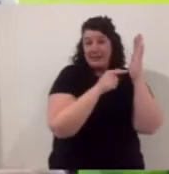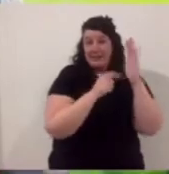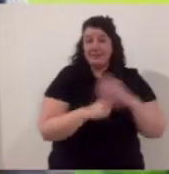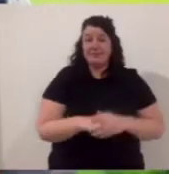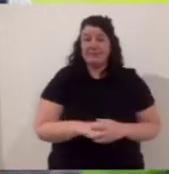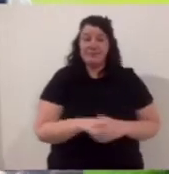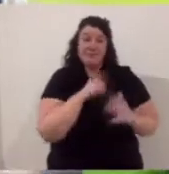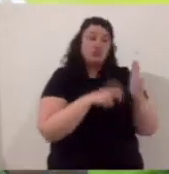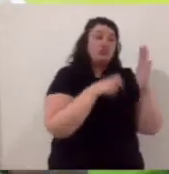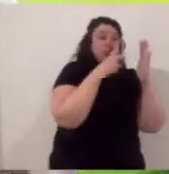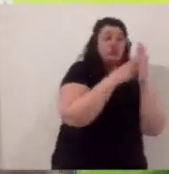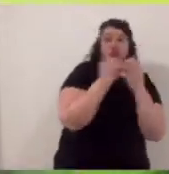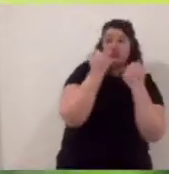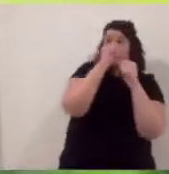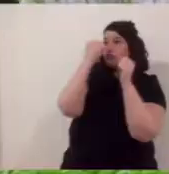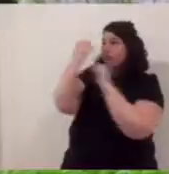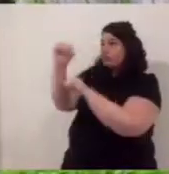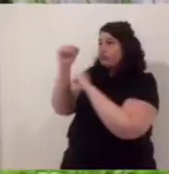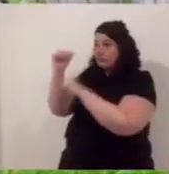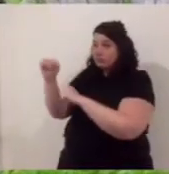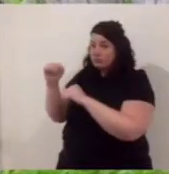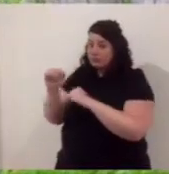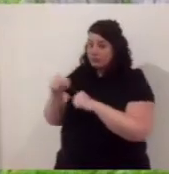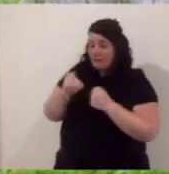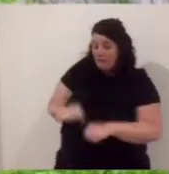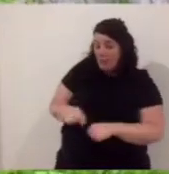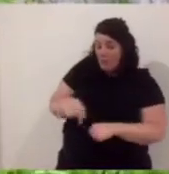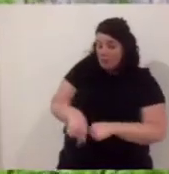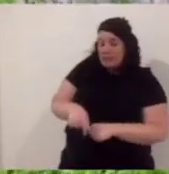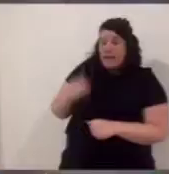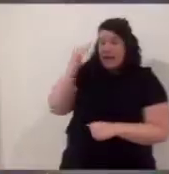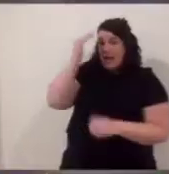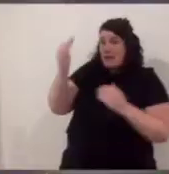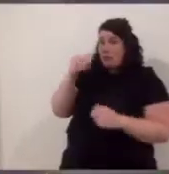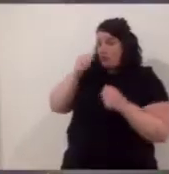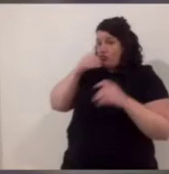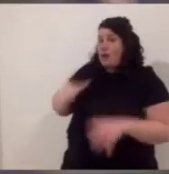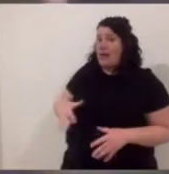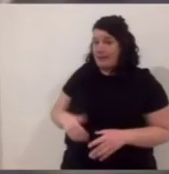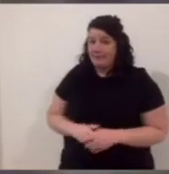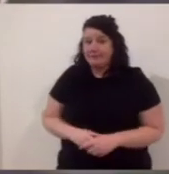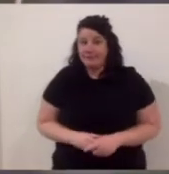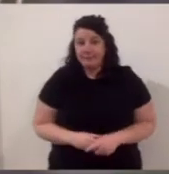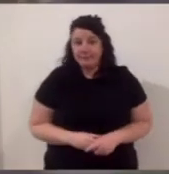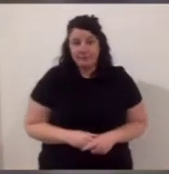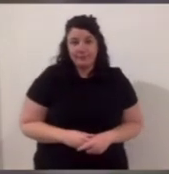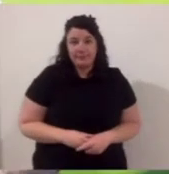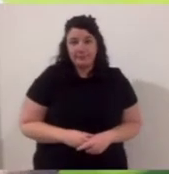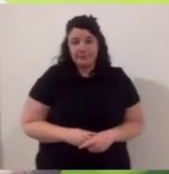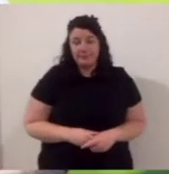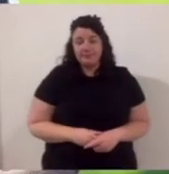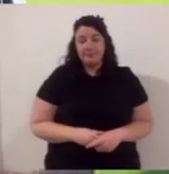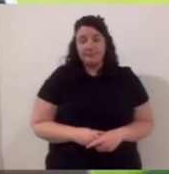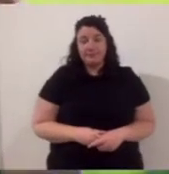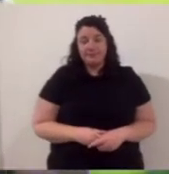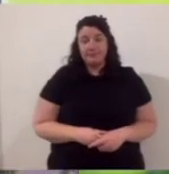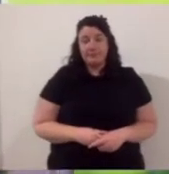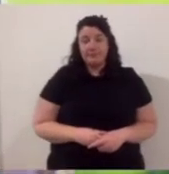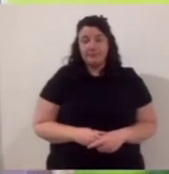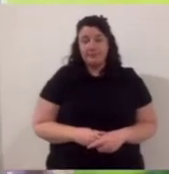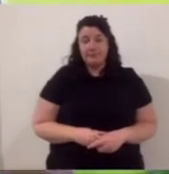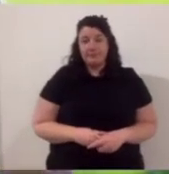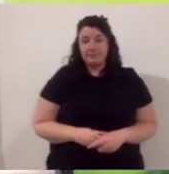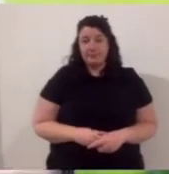trees. They can take shelter up there from their predators, larger Komodo dragons. Now, Komodo dragons are